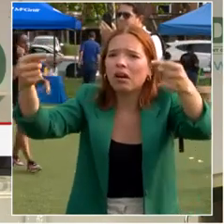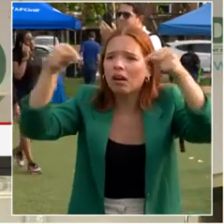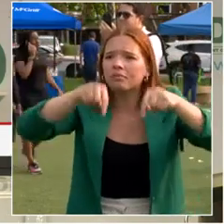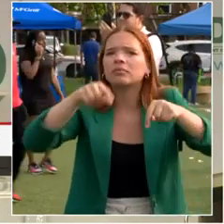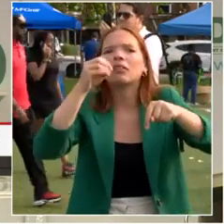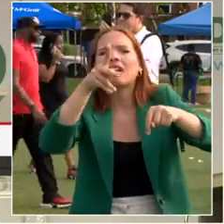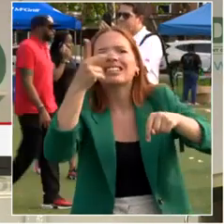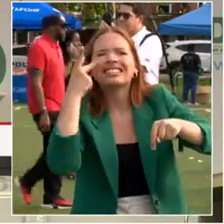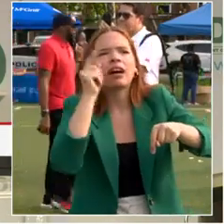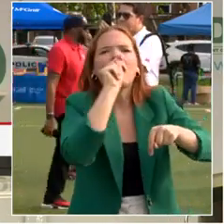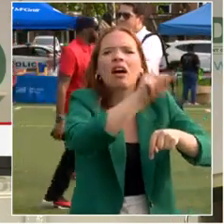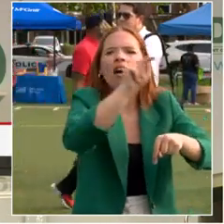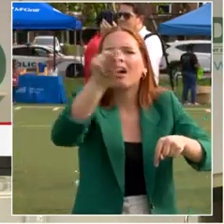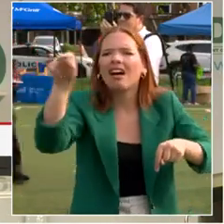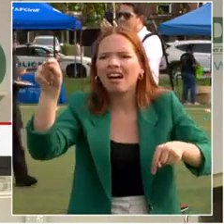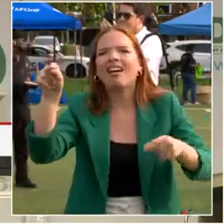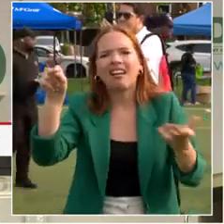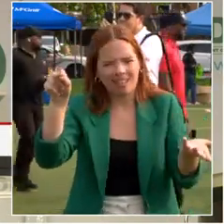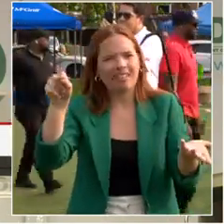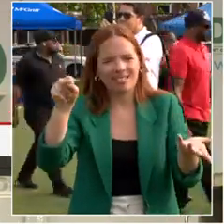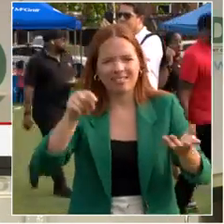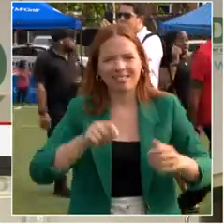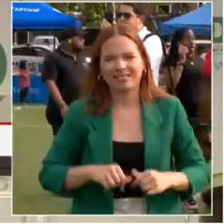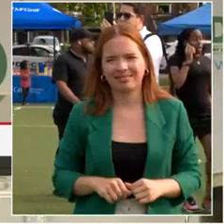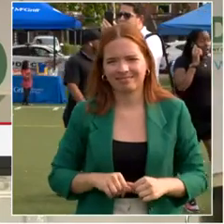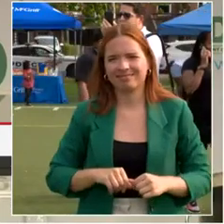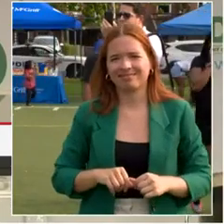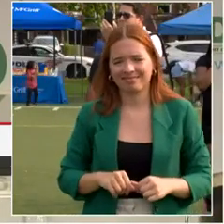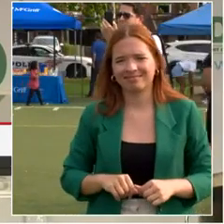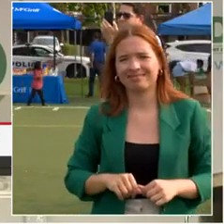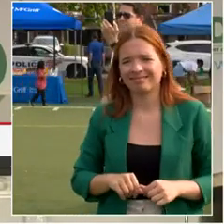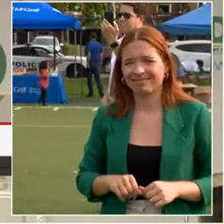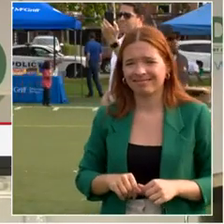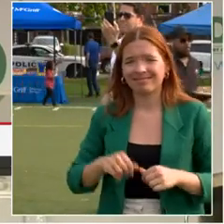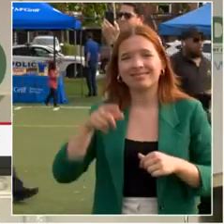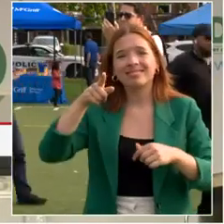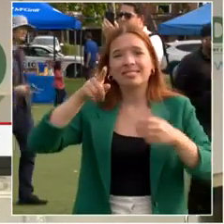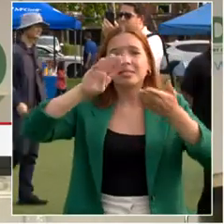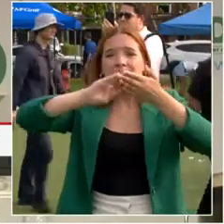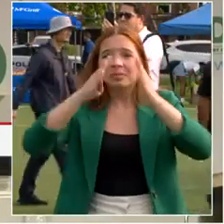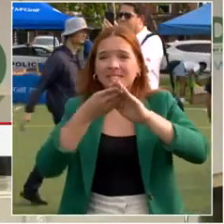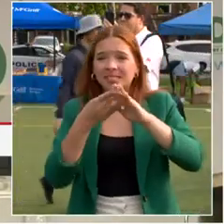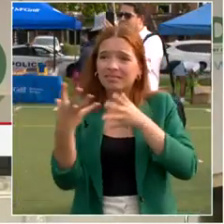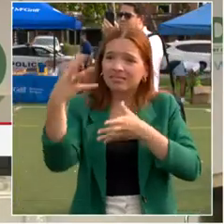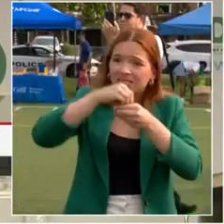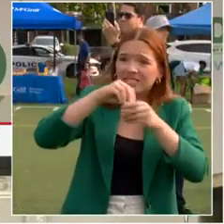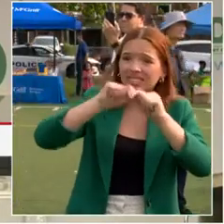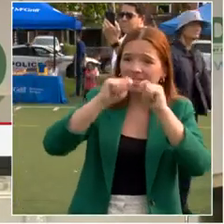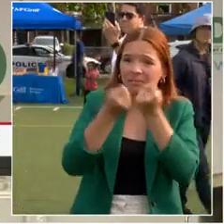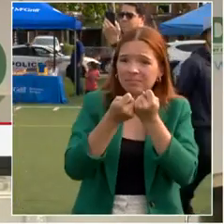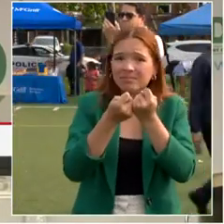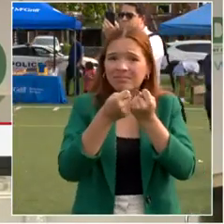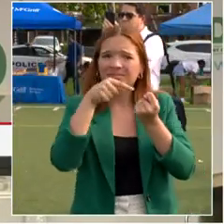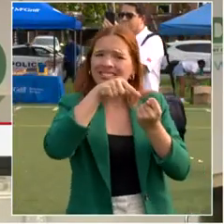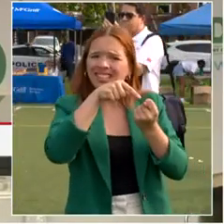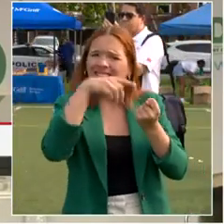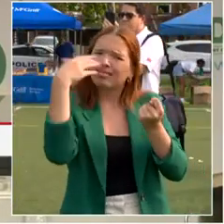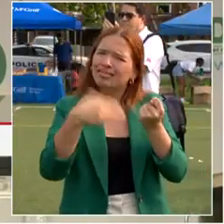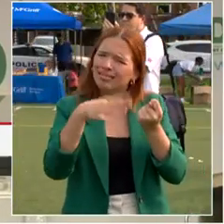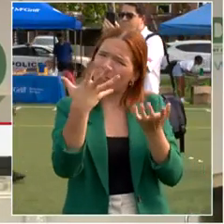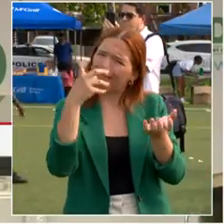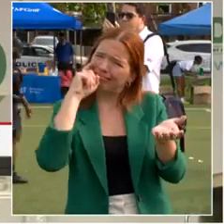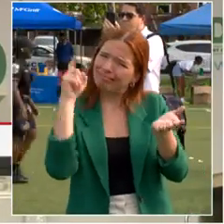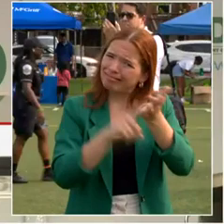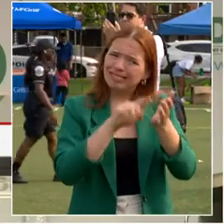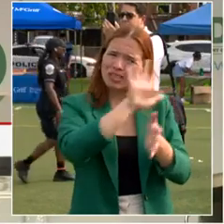Aaron Jenkins, who's over there. Our community engagement team works in the community every day to educate people